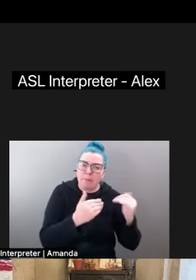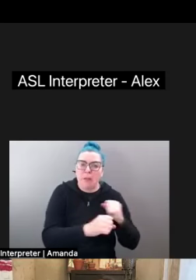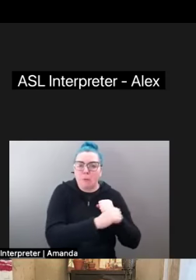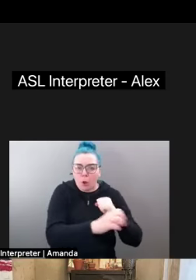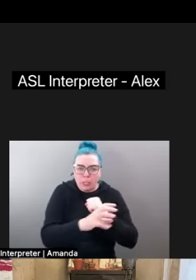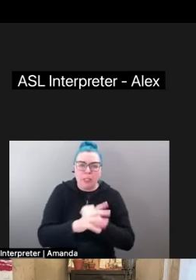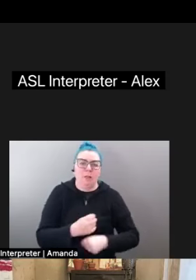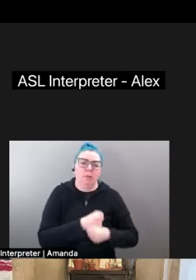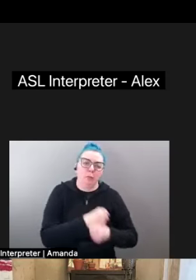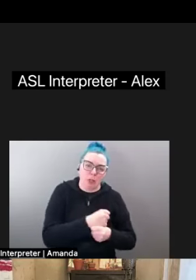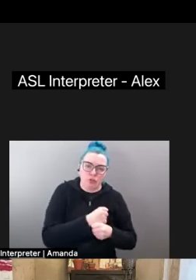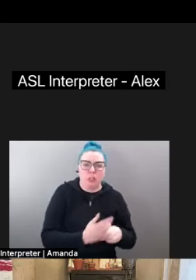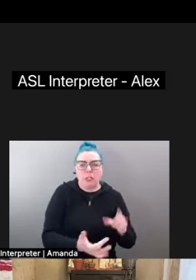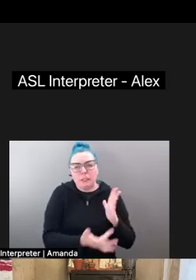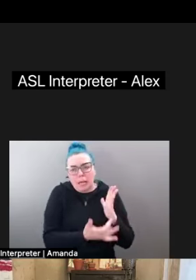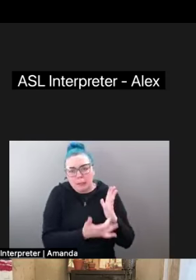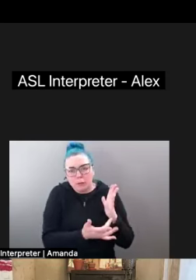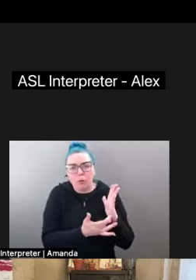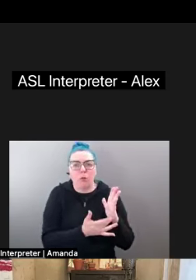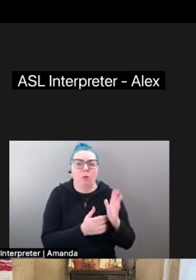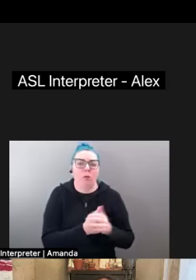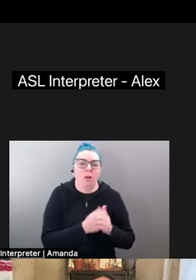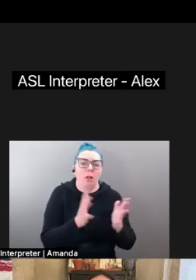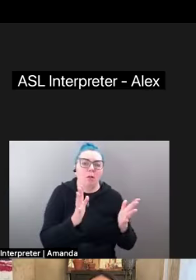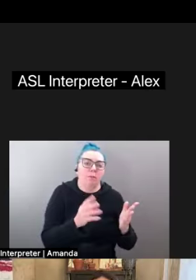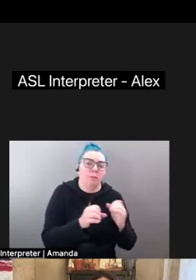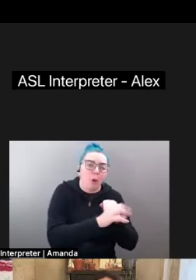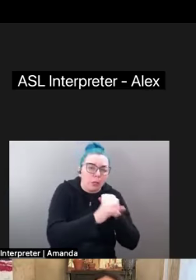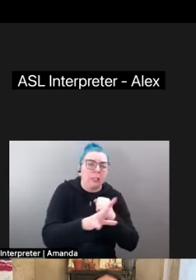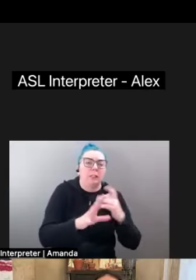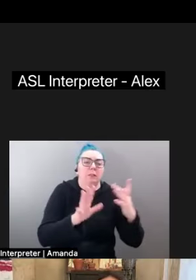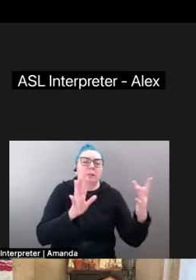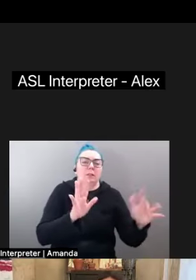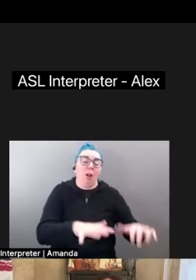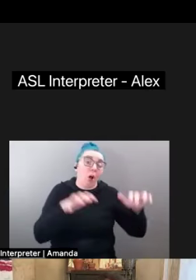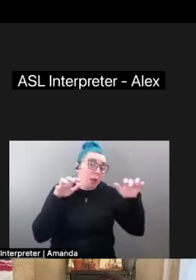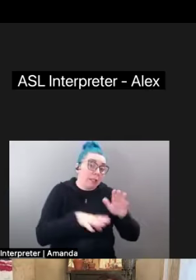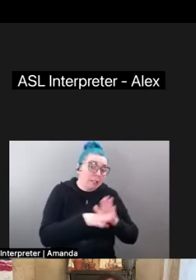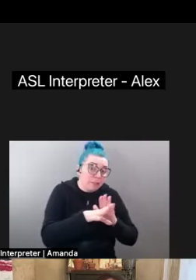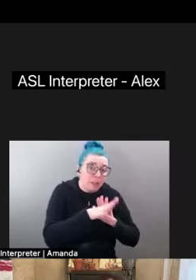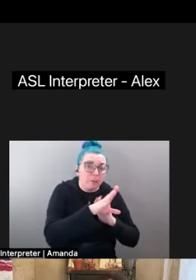development, administration, insurance, staffing, accessibility, security and